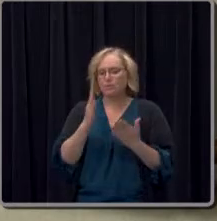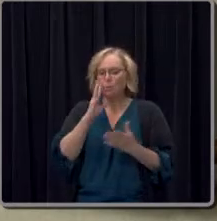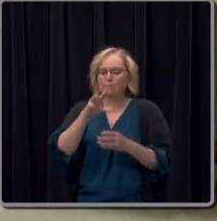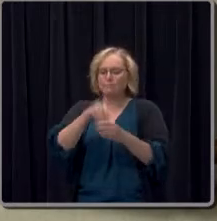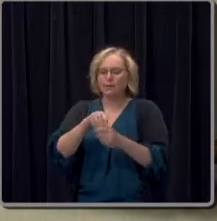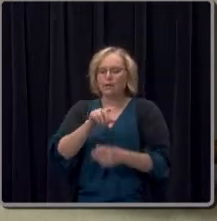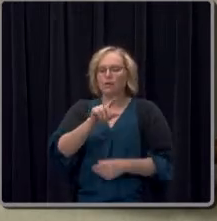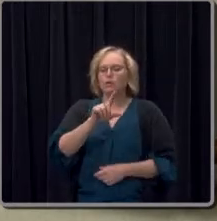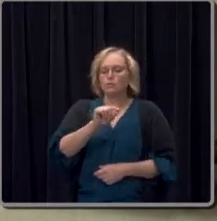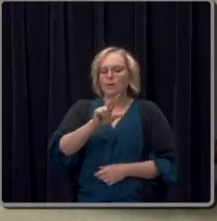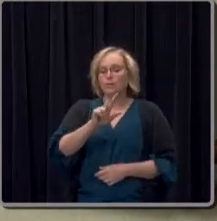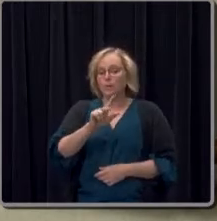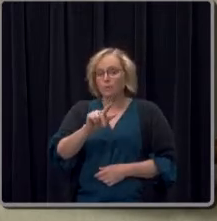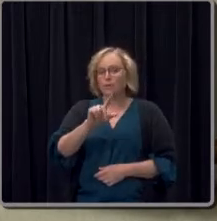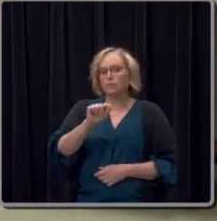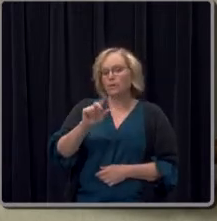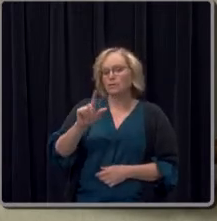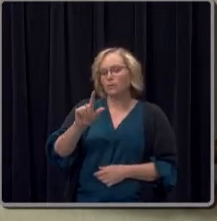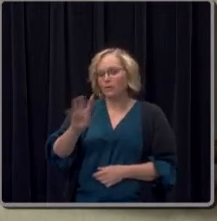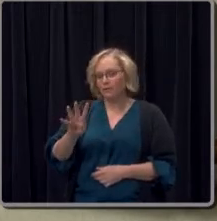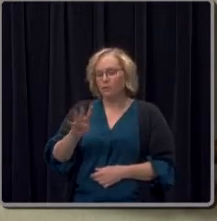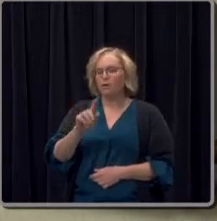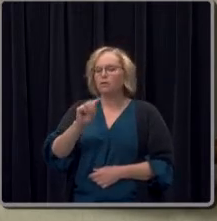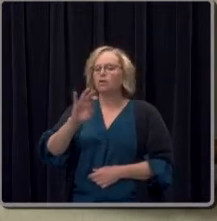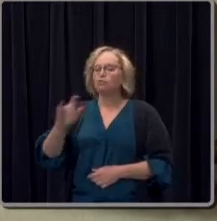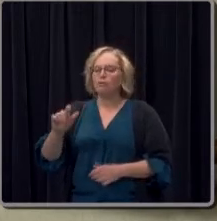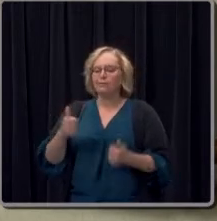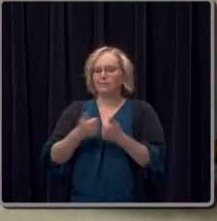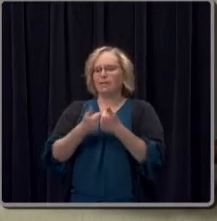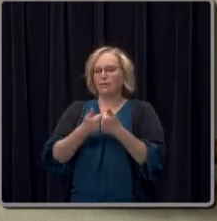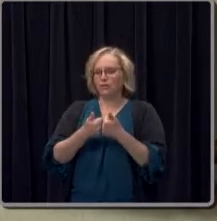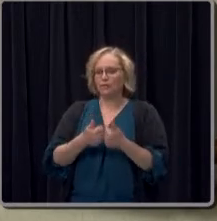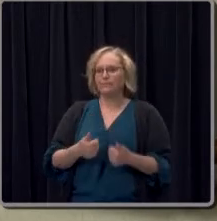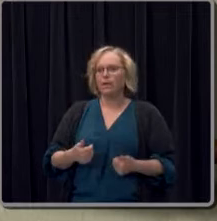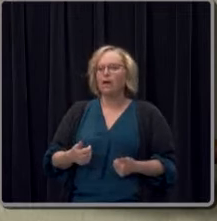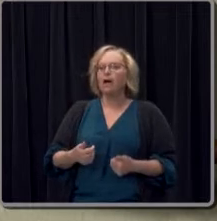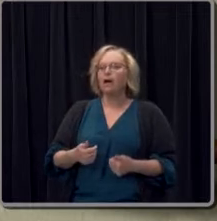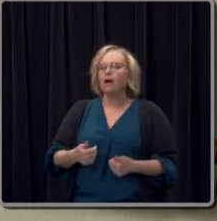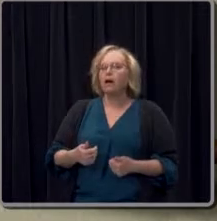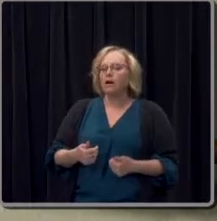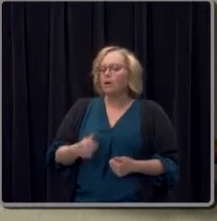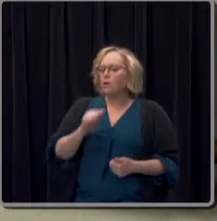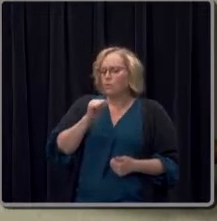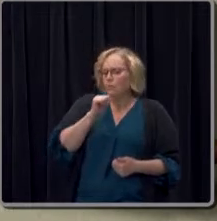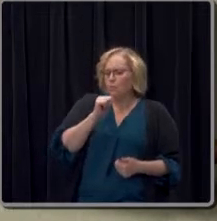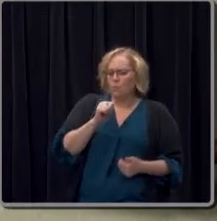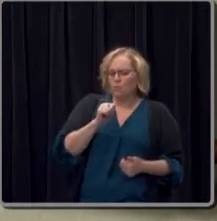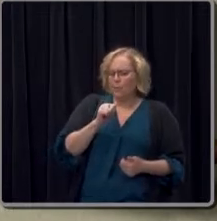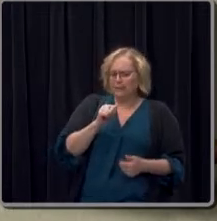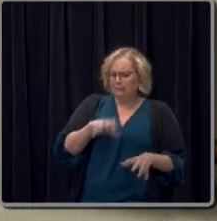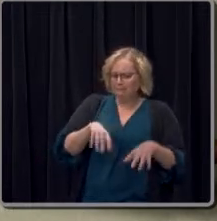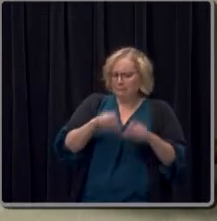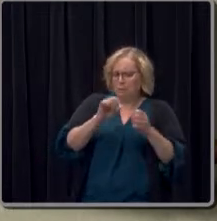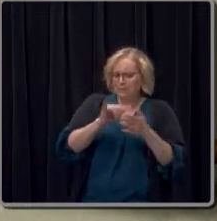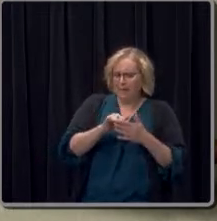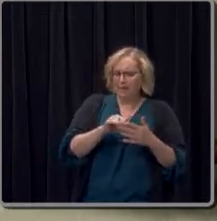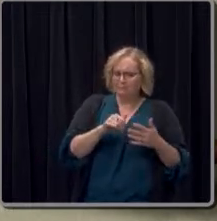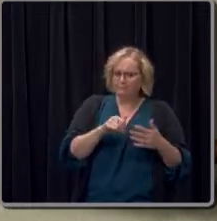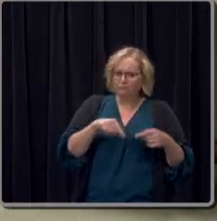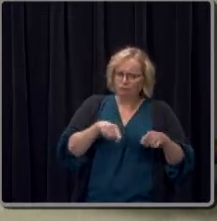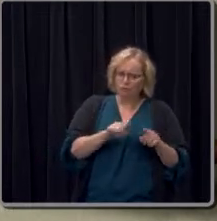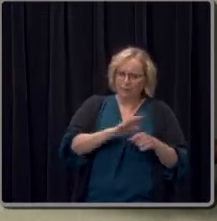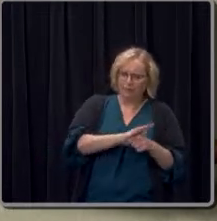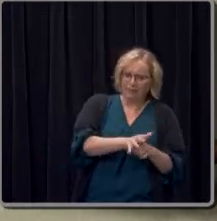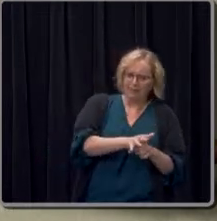2023-2024 Trail Challenge. We had to halt this gathering during the pandemic, and it really broke our hearts. But last year's event was